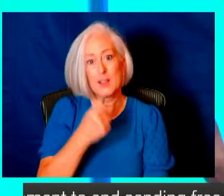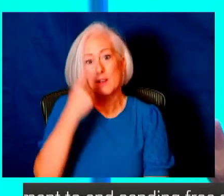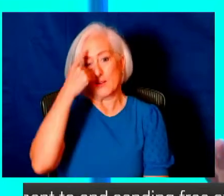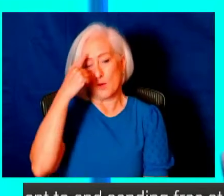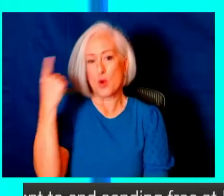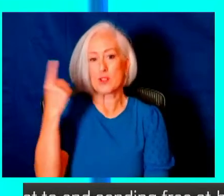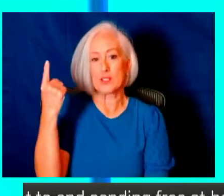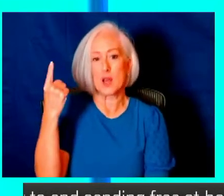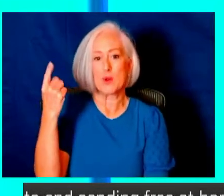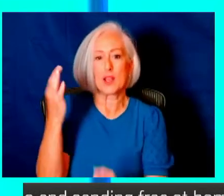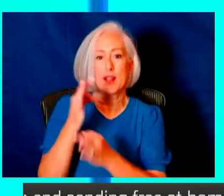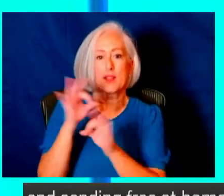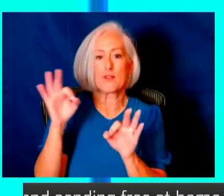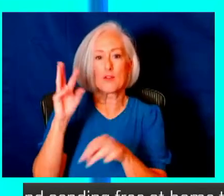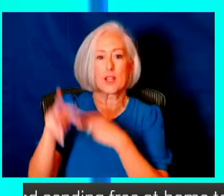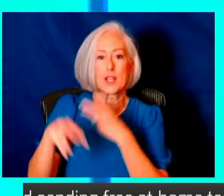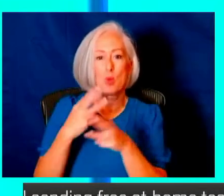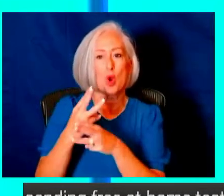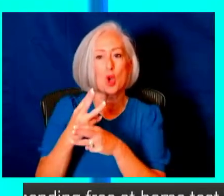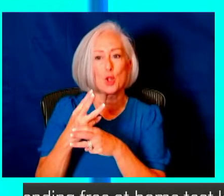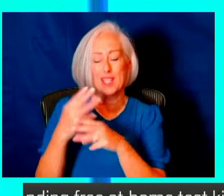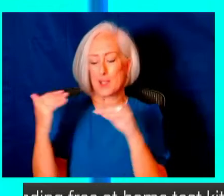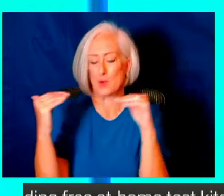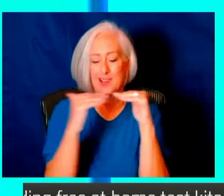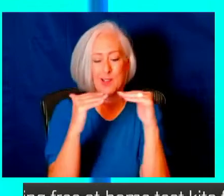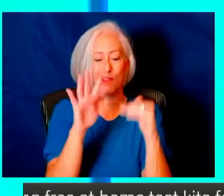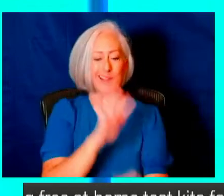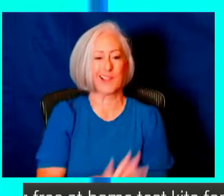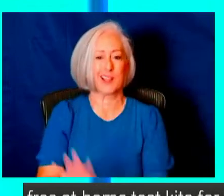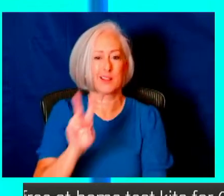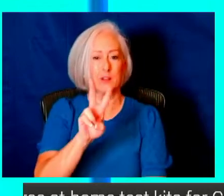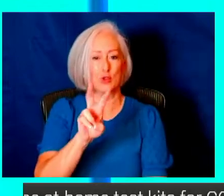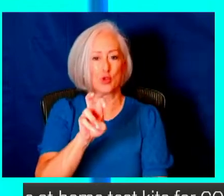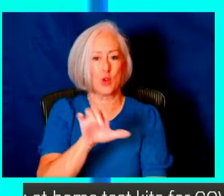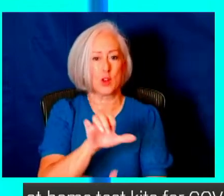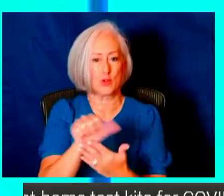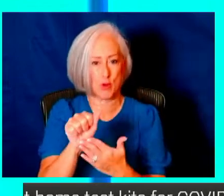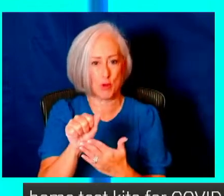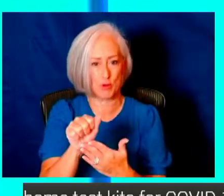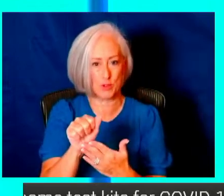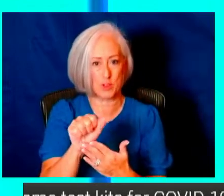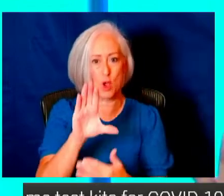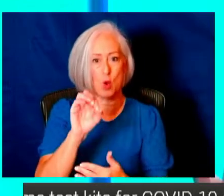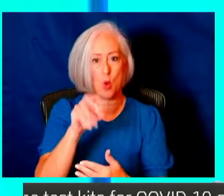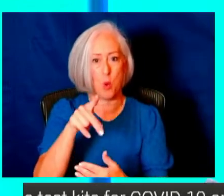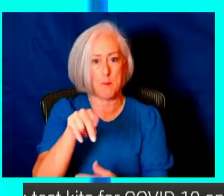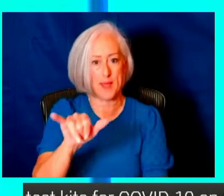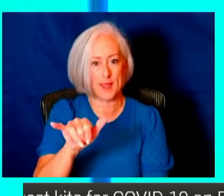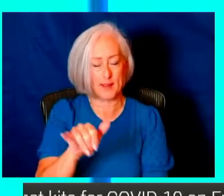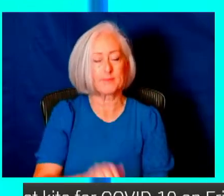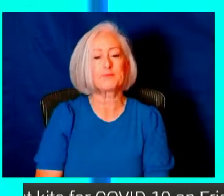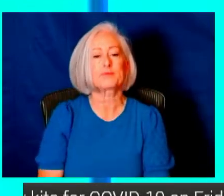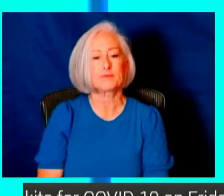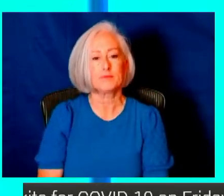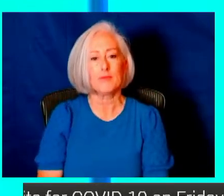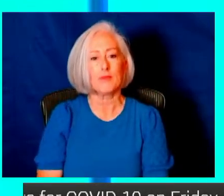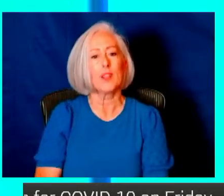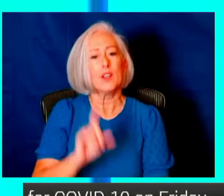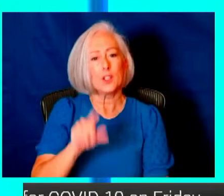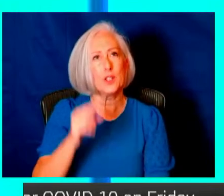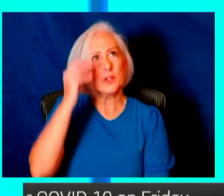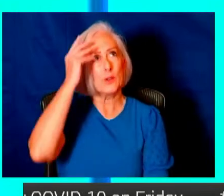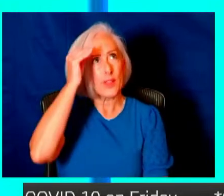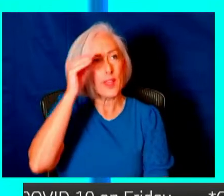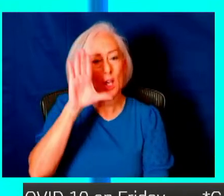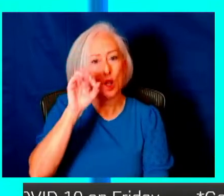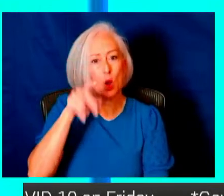like $200. And so one thing that we can do is rethink copay policies. So if